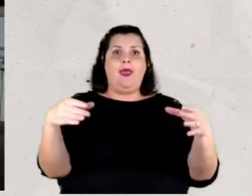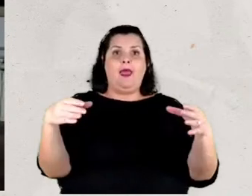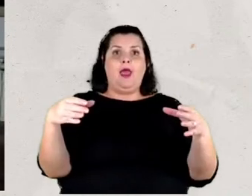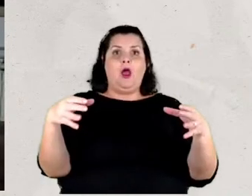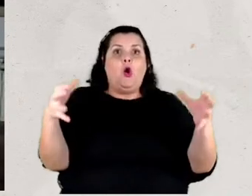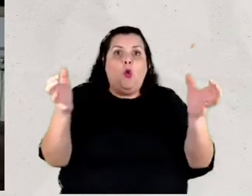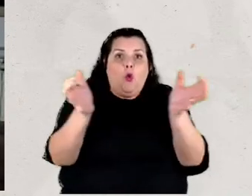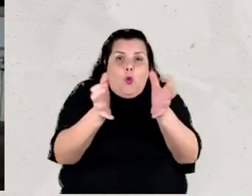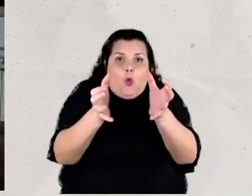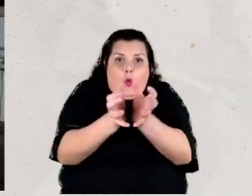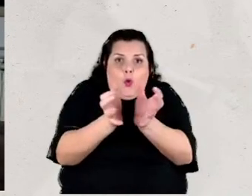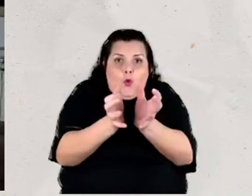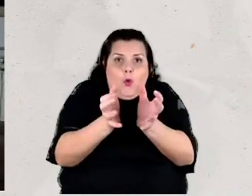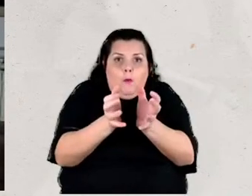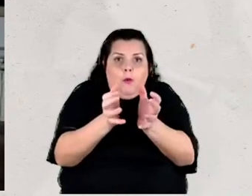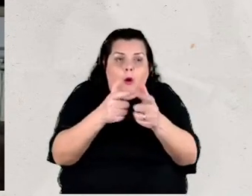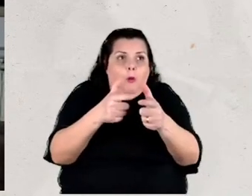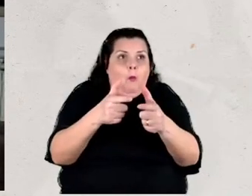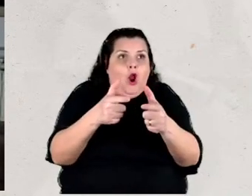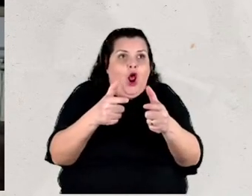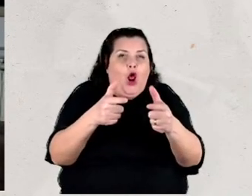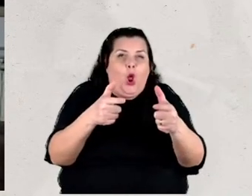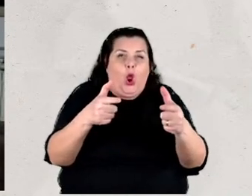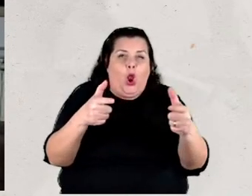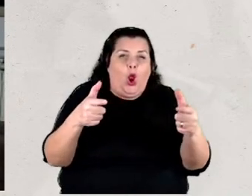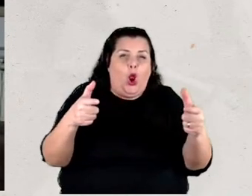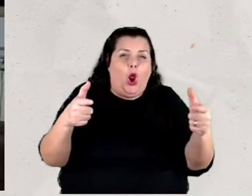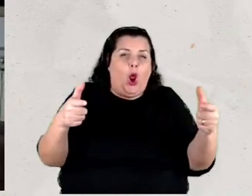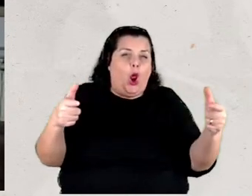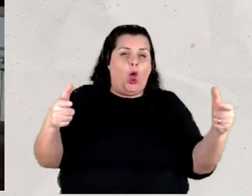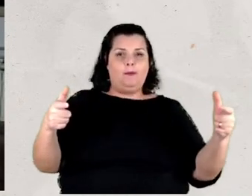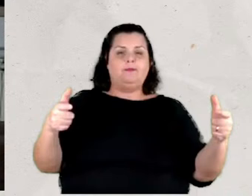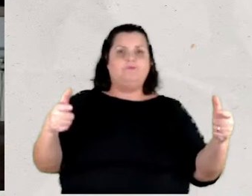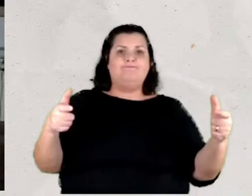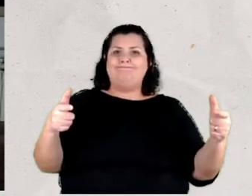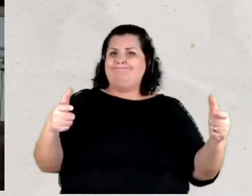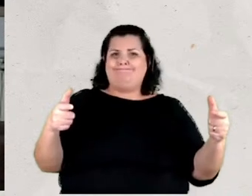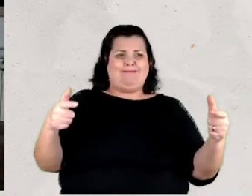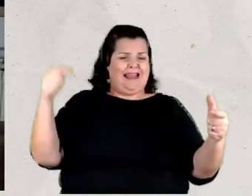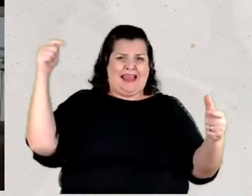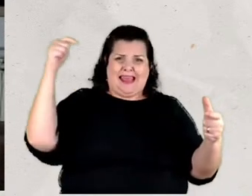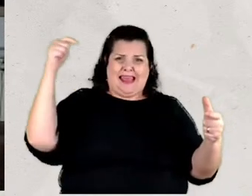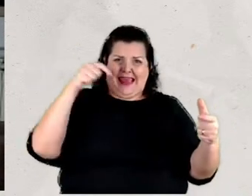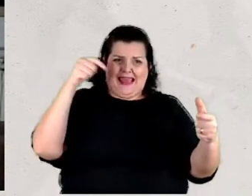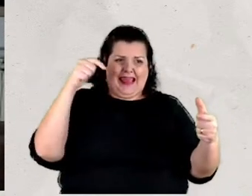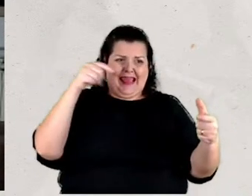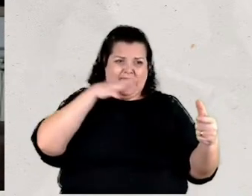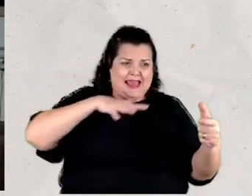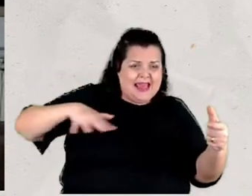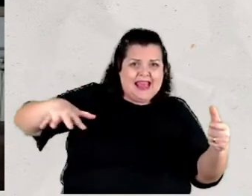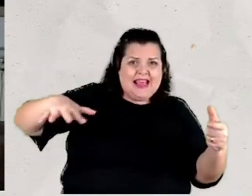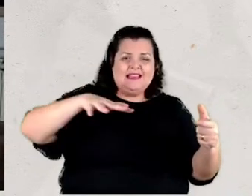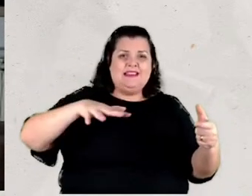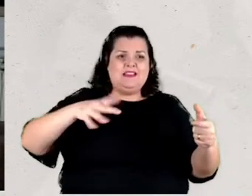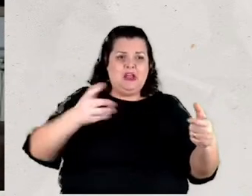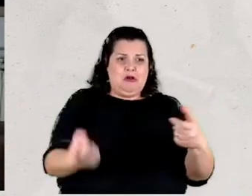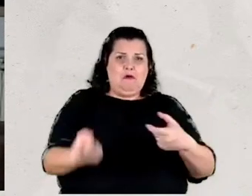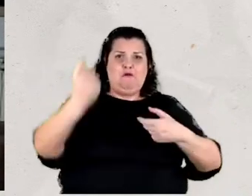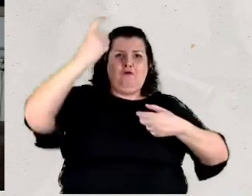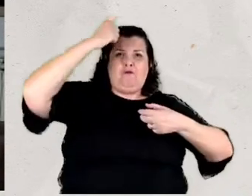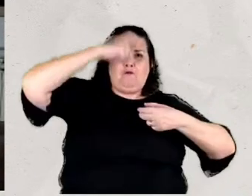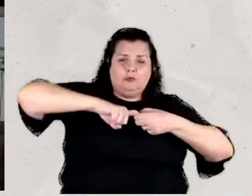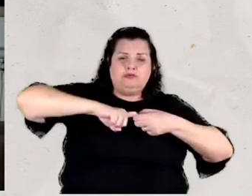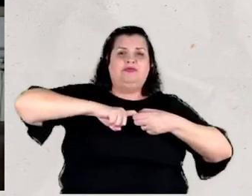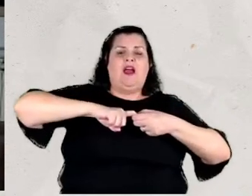to return to a country that they didn't live in, which is the state of Israel. There will be no return to the state of